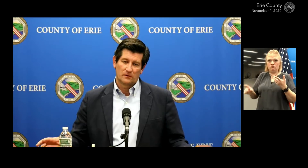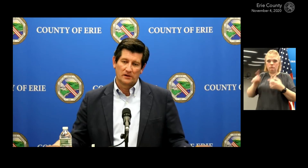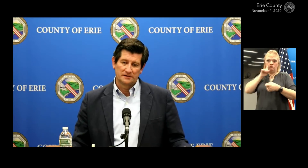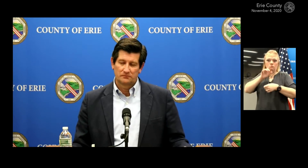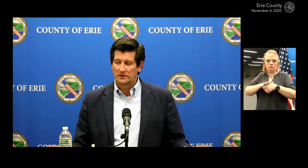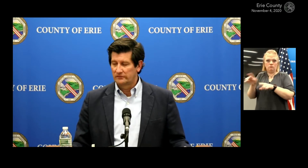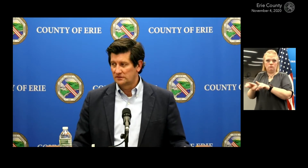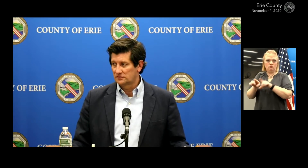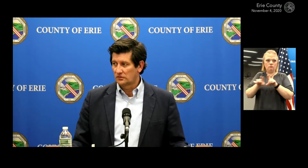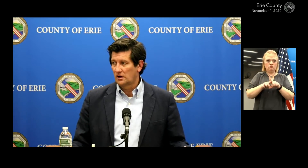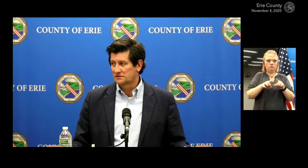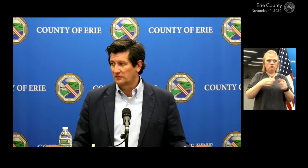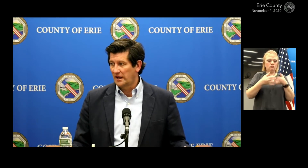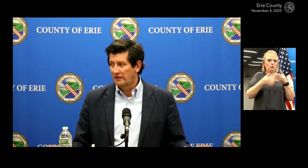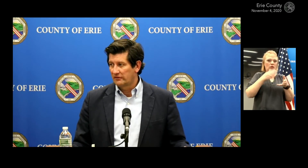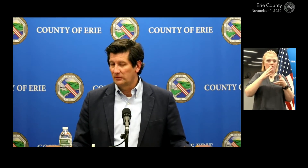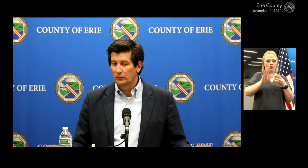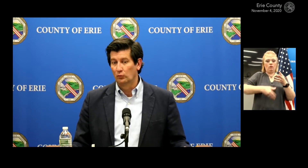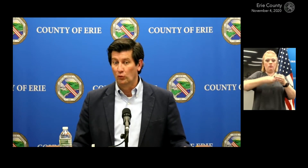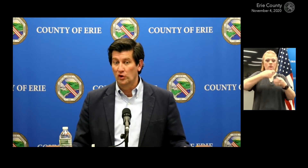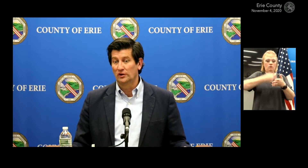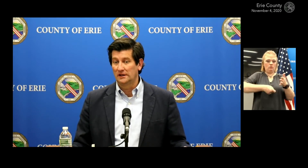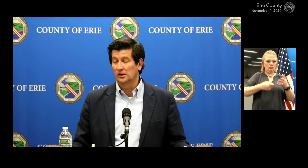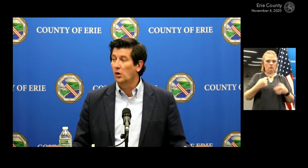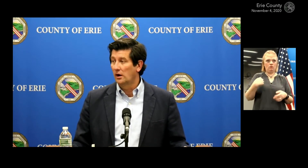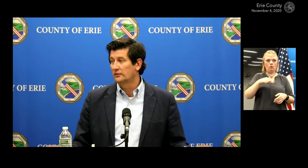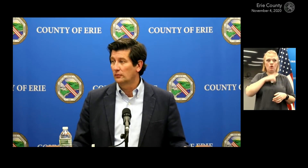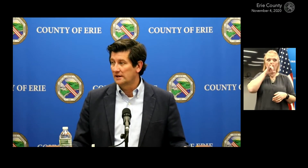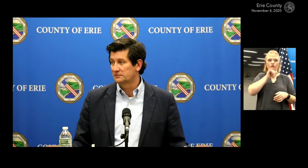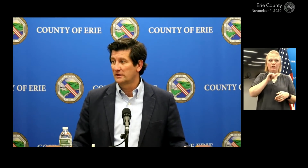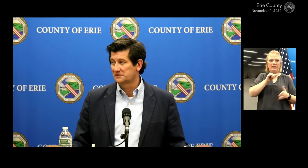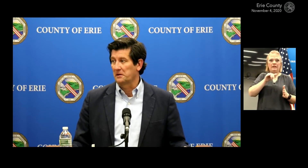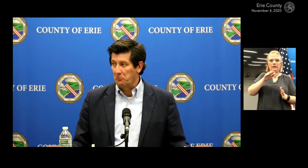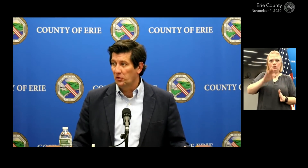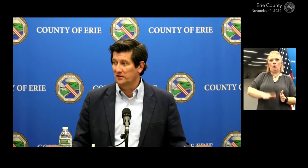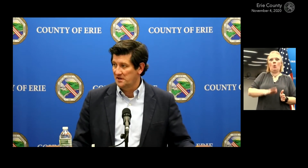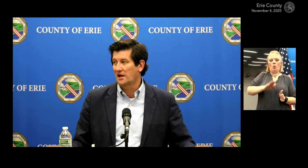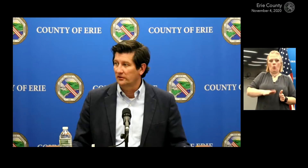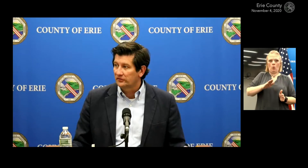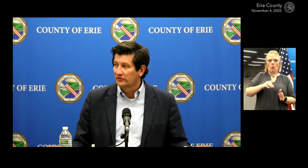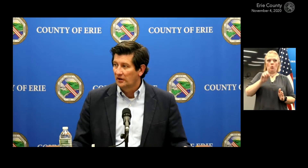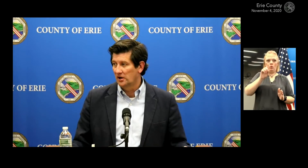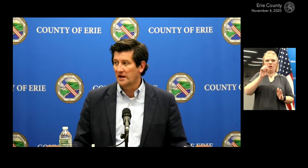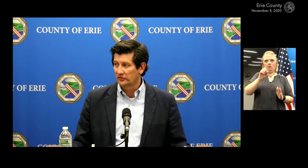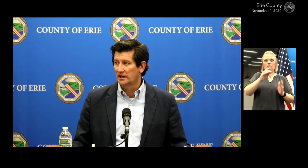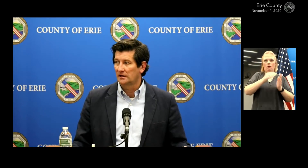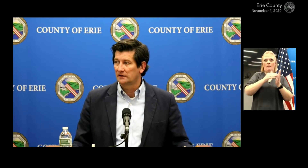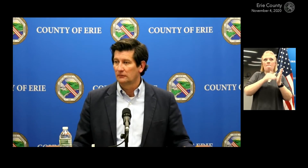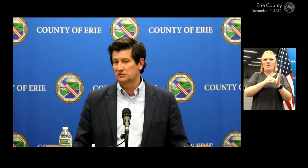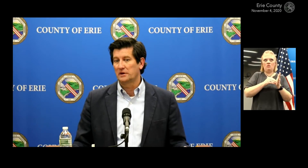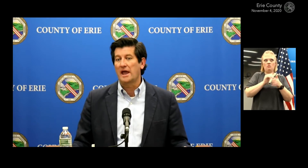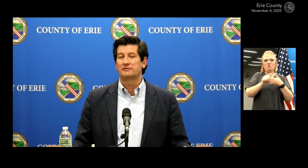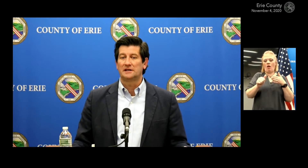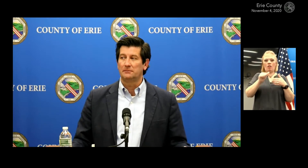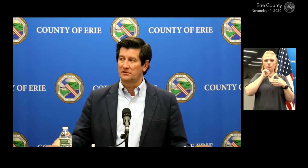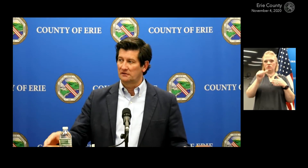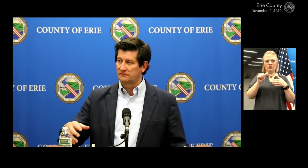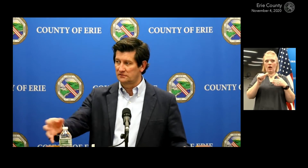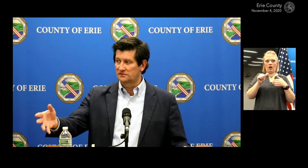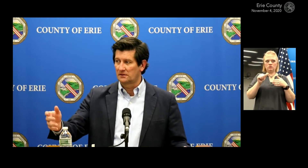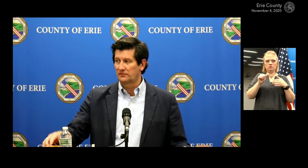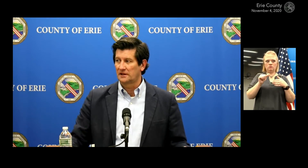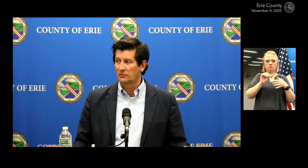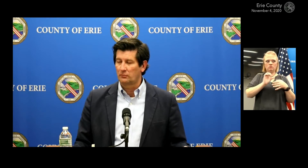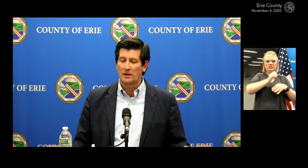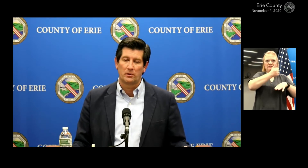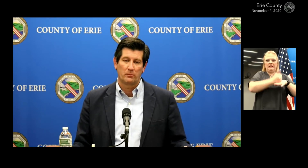confirmed, as well as whatever additional cost we'll have. I mean, we're really low otherwise. We're basically $1 million unallocated, which we have to keep there for